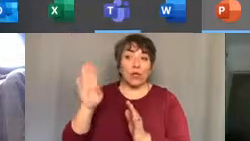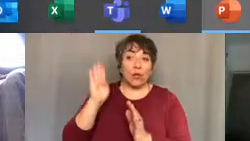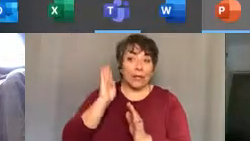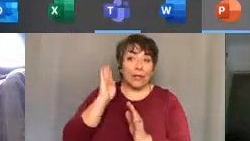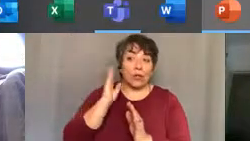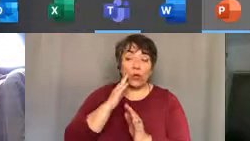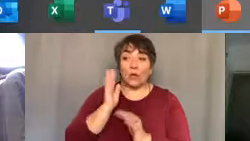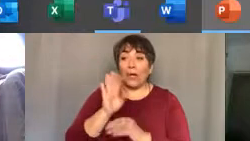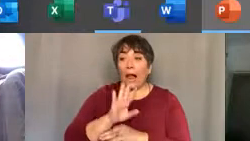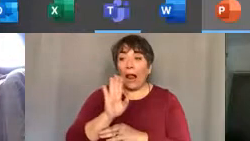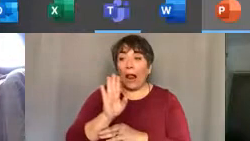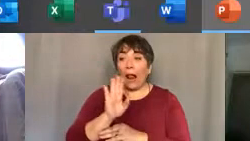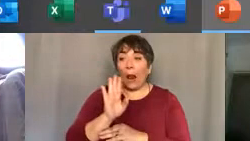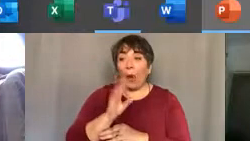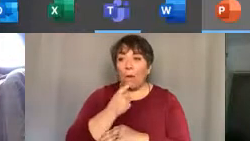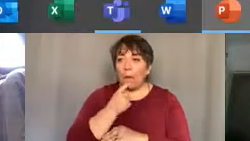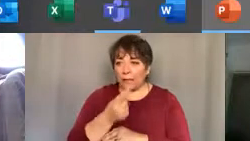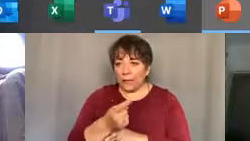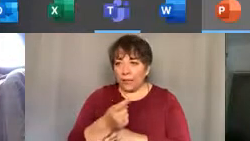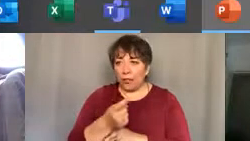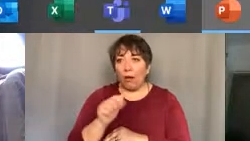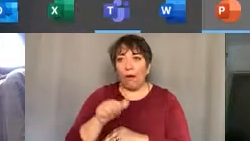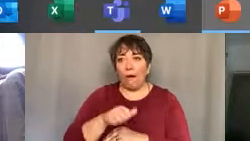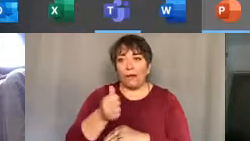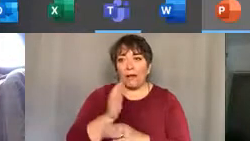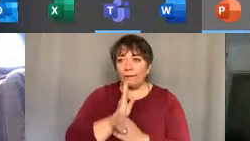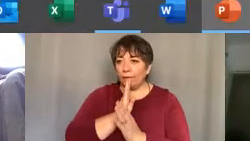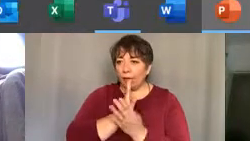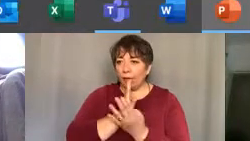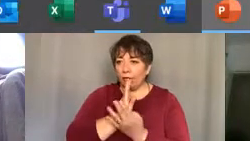a dedicated call handler.